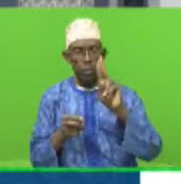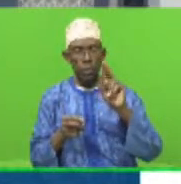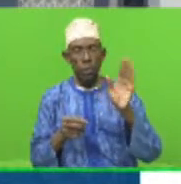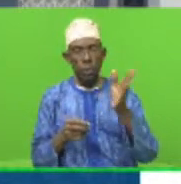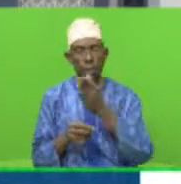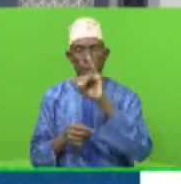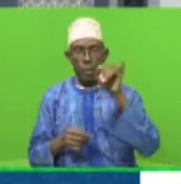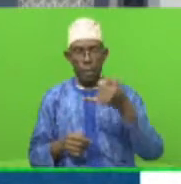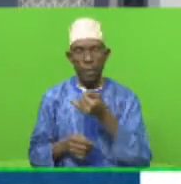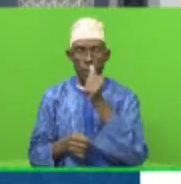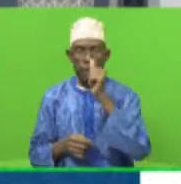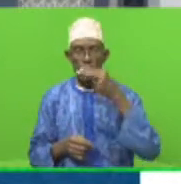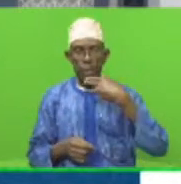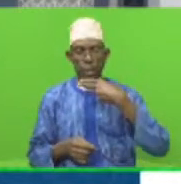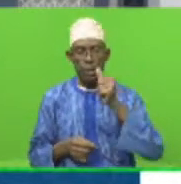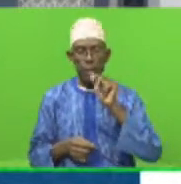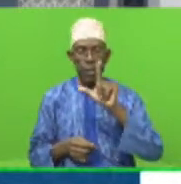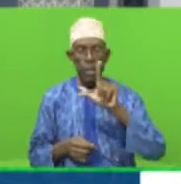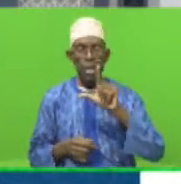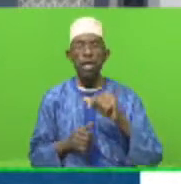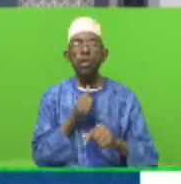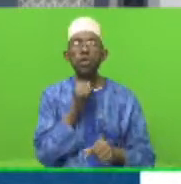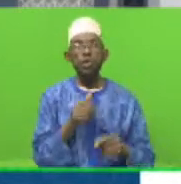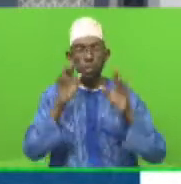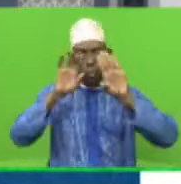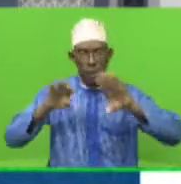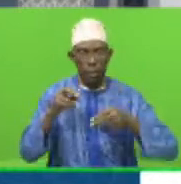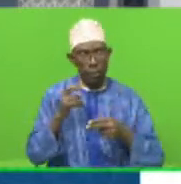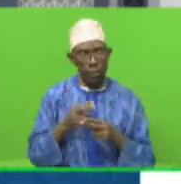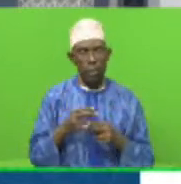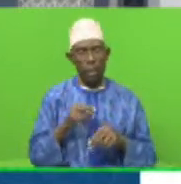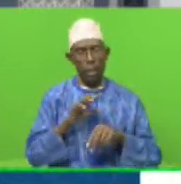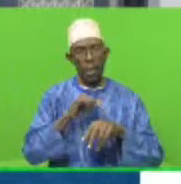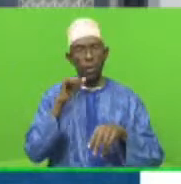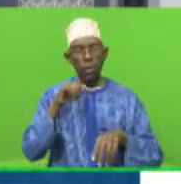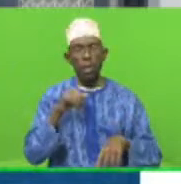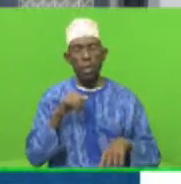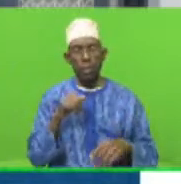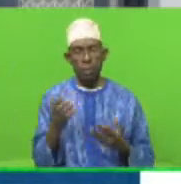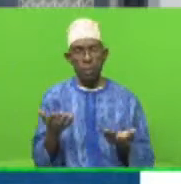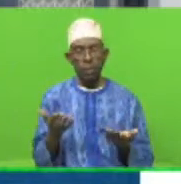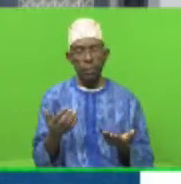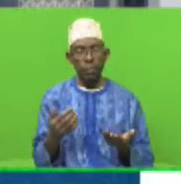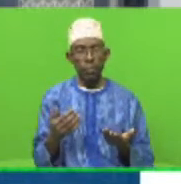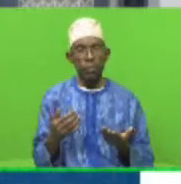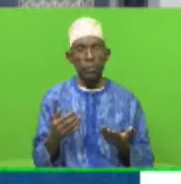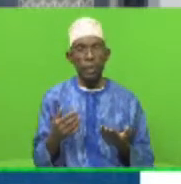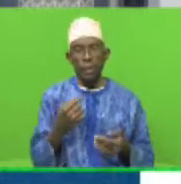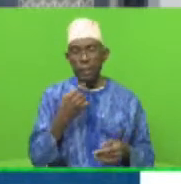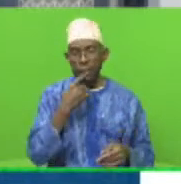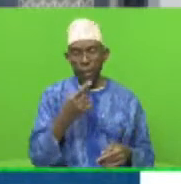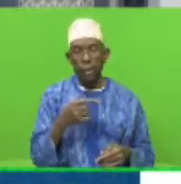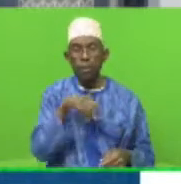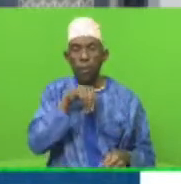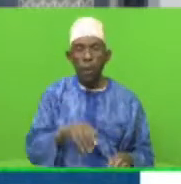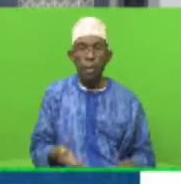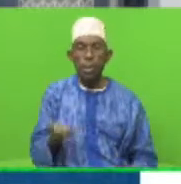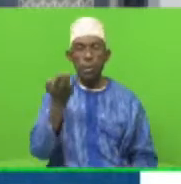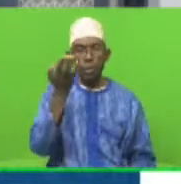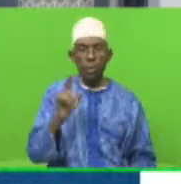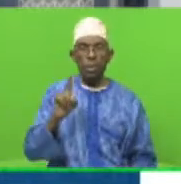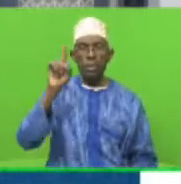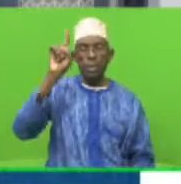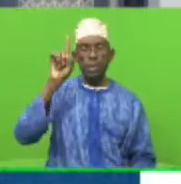Shu'ba here, at that particular time, he was not a Muslim. And he calls him Abu Jahl as he narrates. The Prophet sallallahu alayhi wa sallam